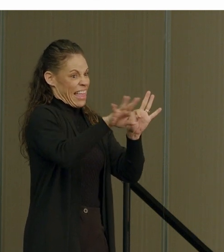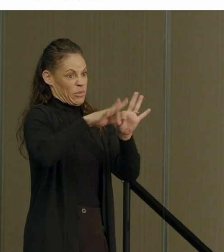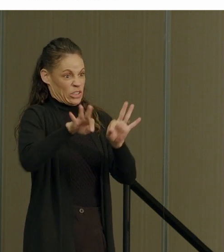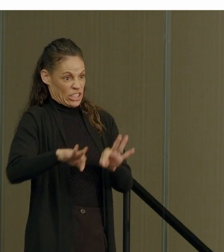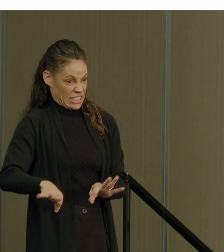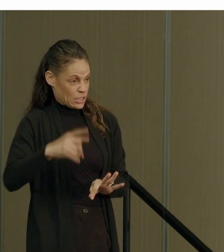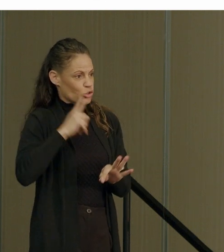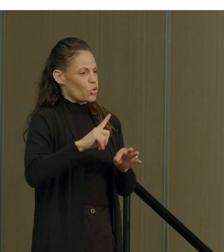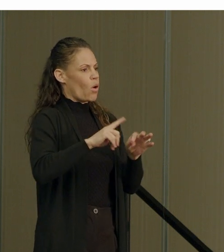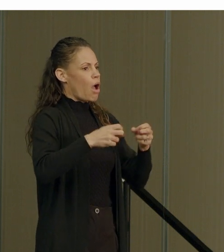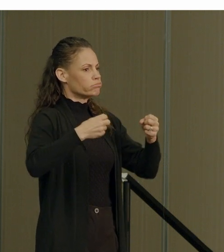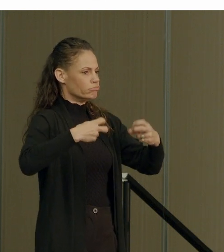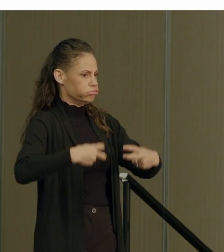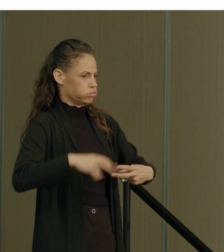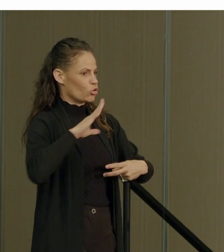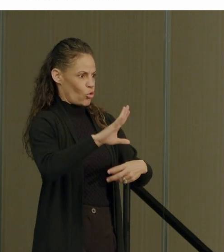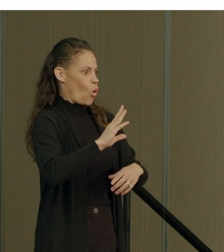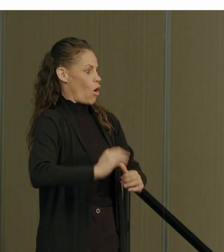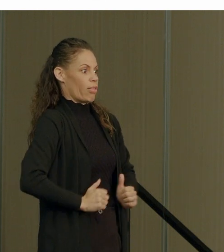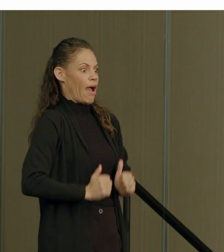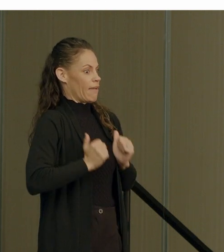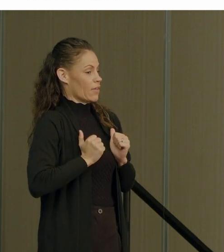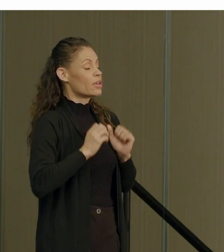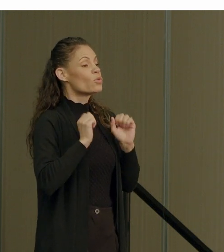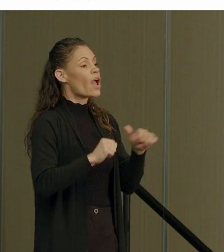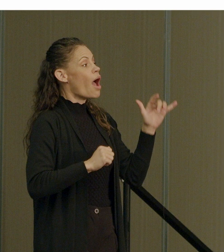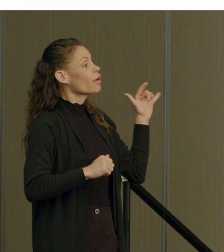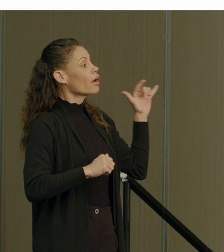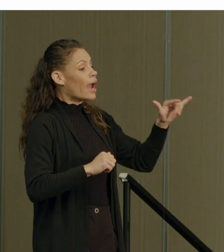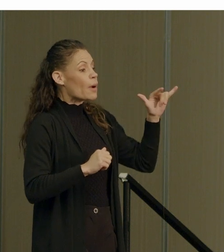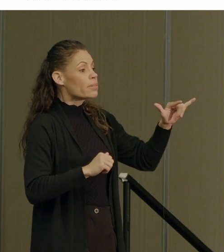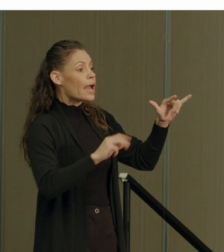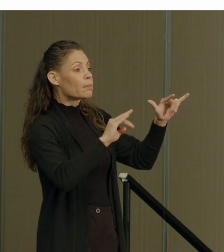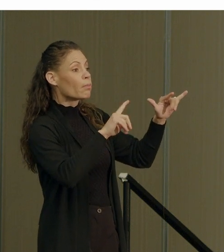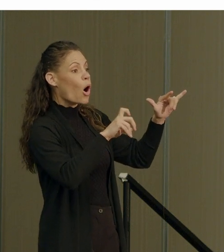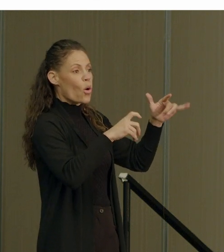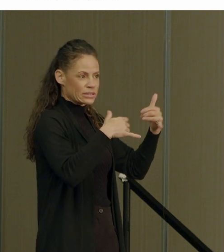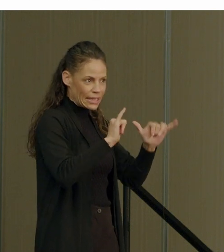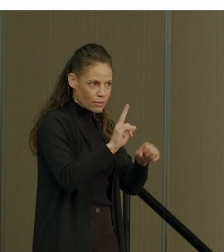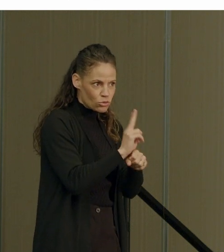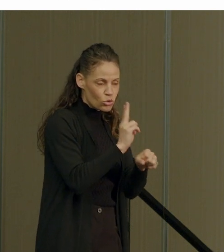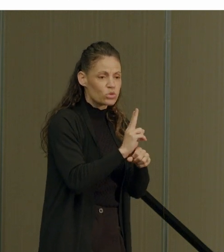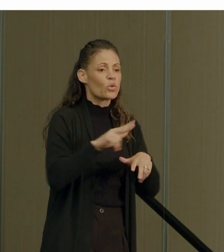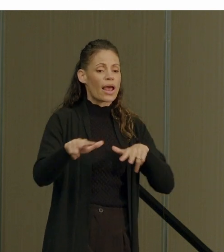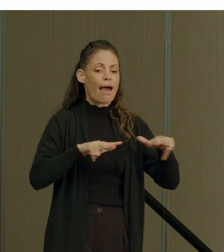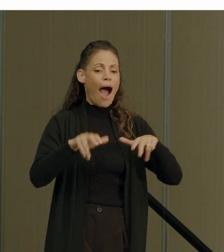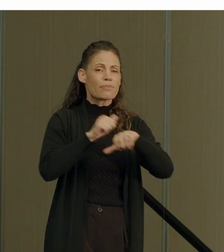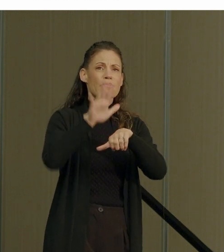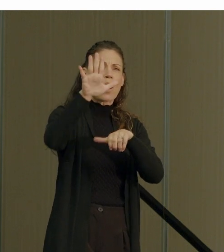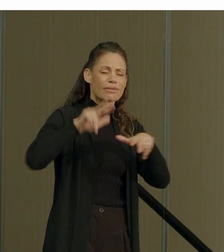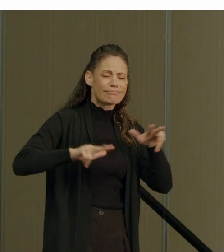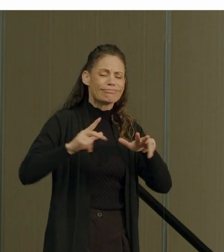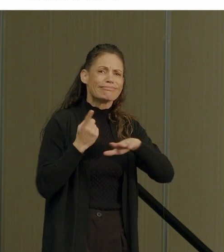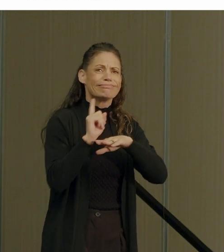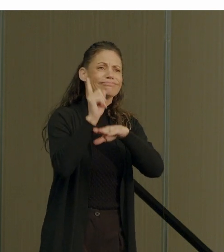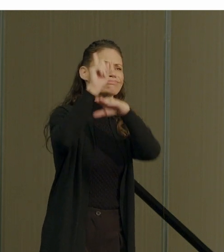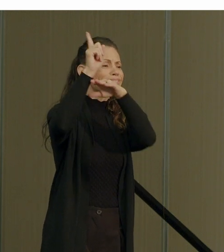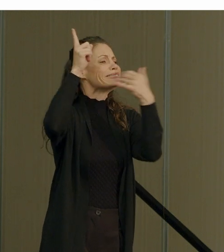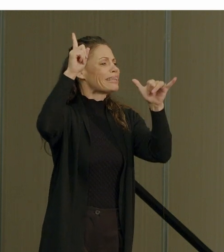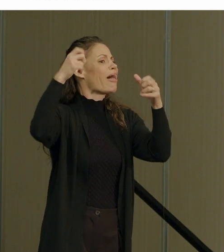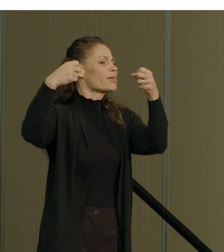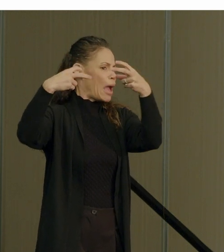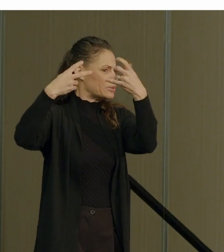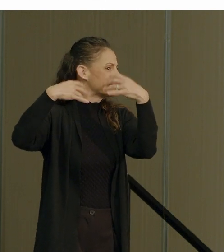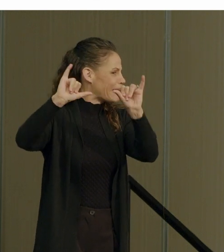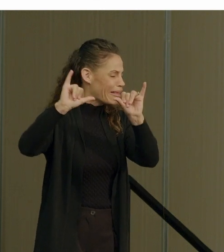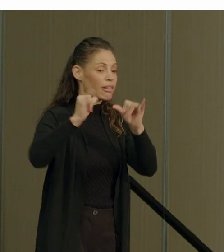can use it anywhere, including flying with an airplane mode on. You can go hiking and use it up in the high mountains. Wherever you are, we